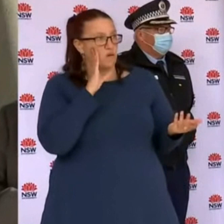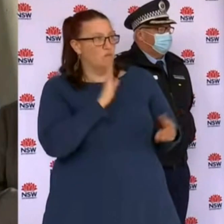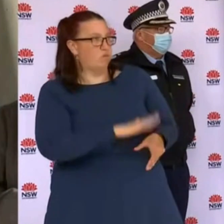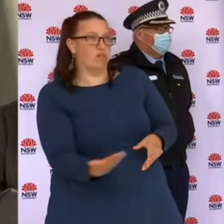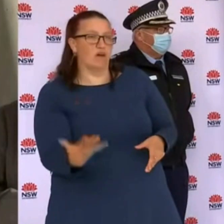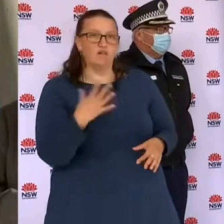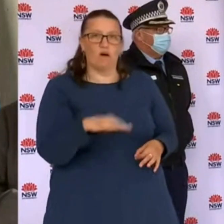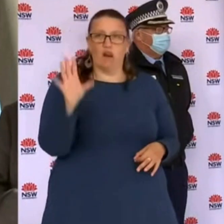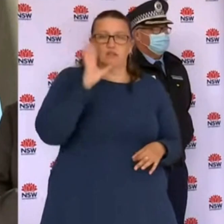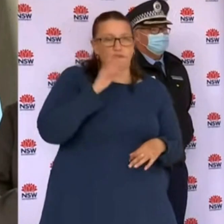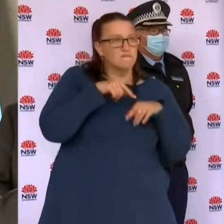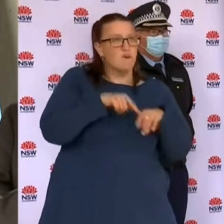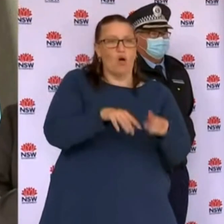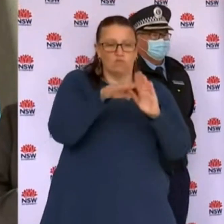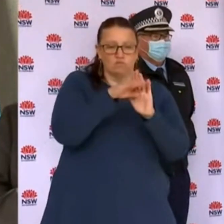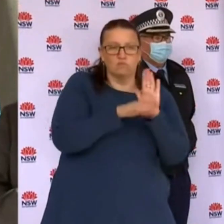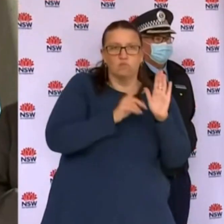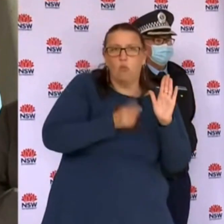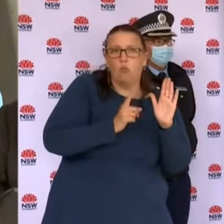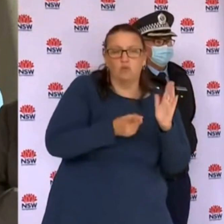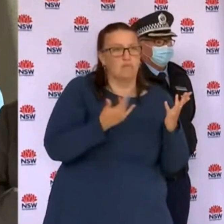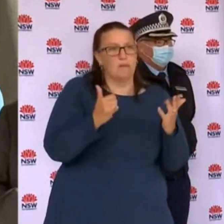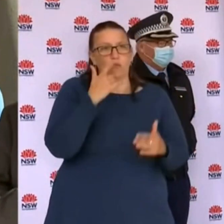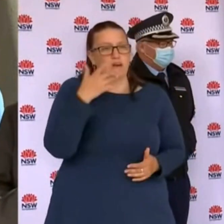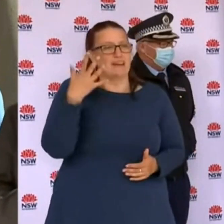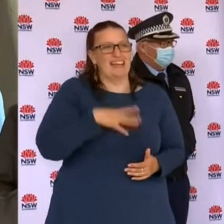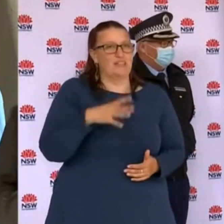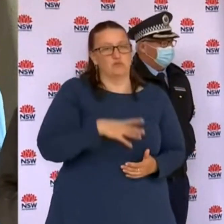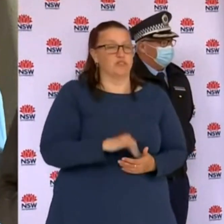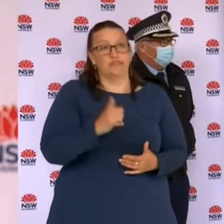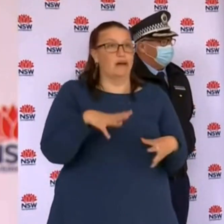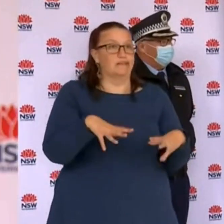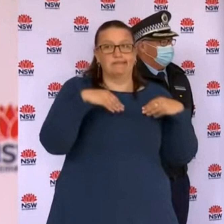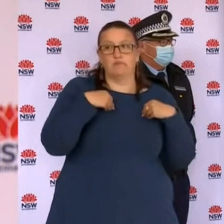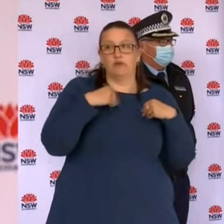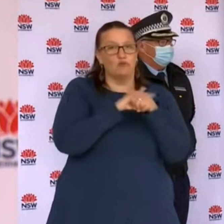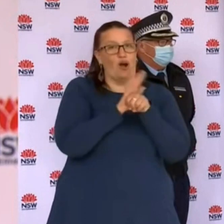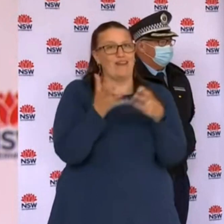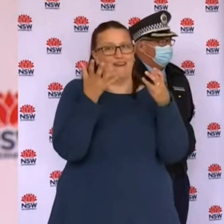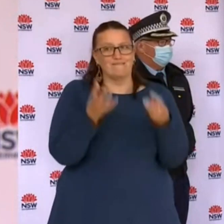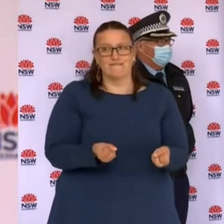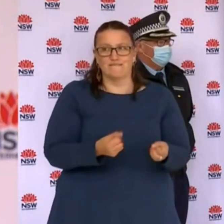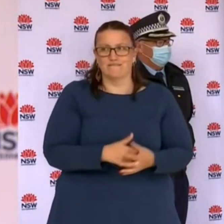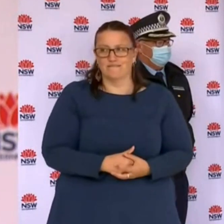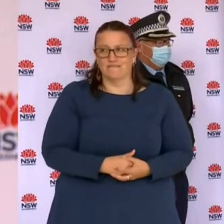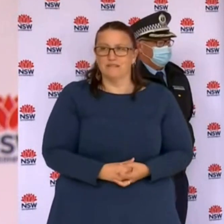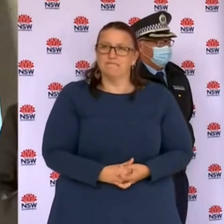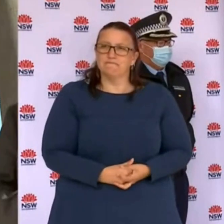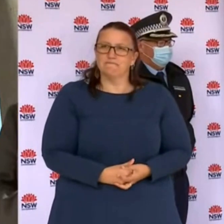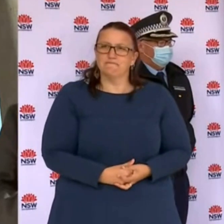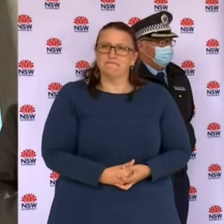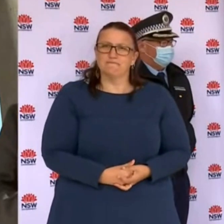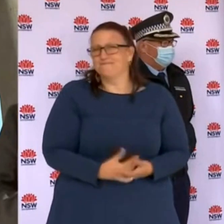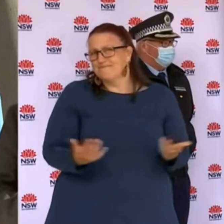the warnings from Dr. Kerry Chant, then we might have to accept that the Delta variant is in the community. The